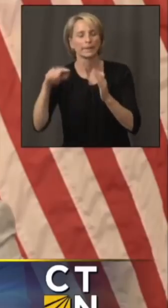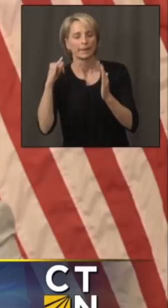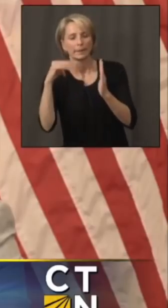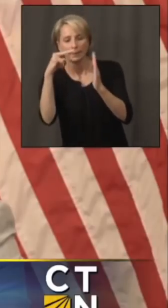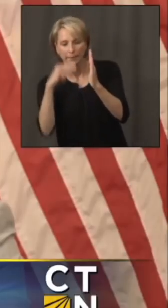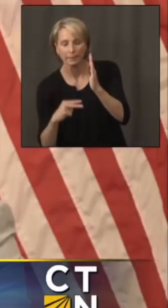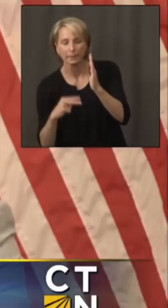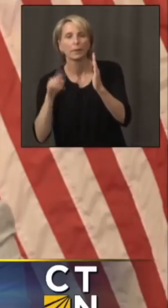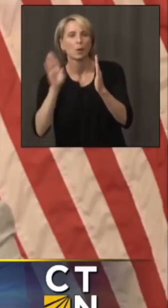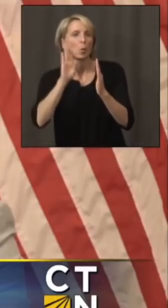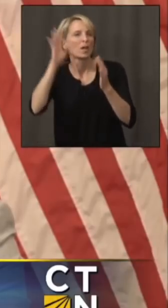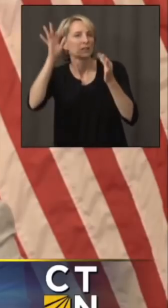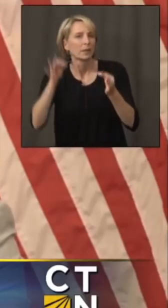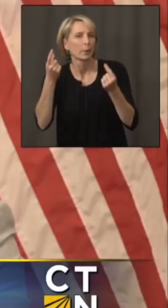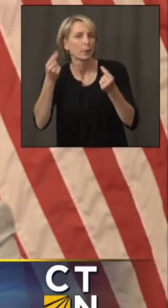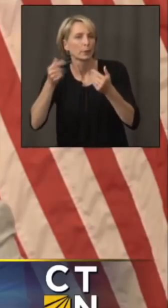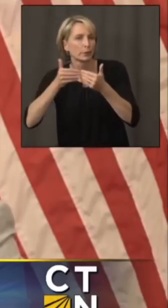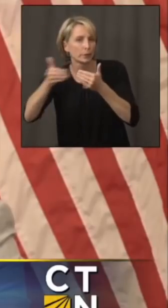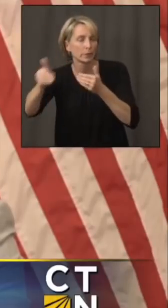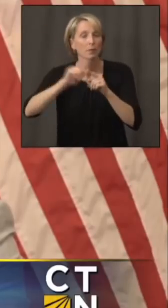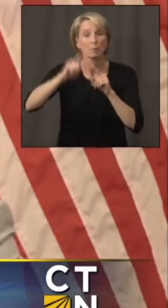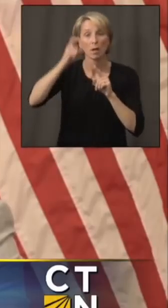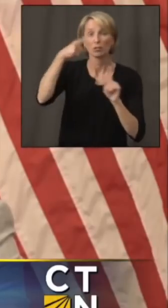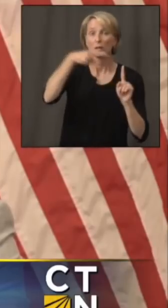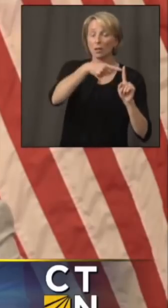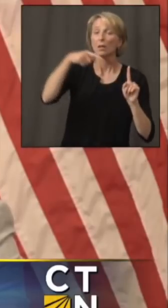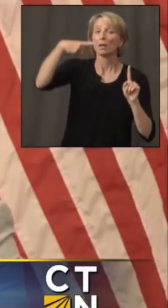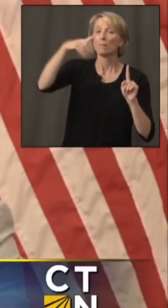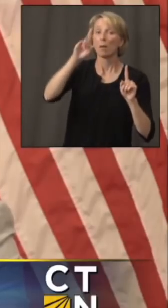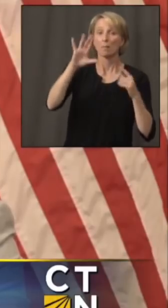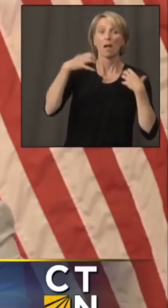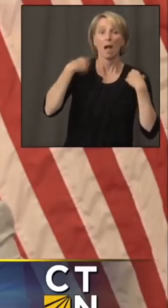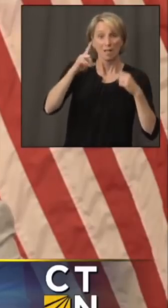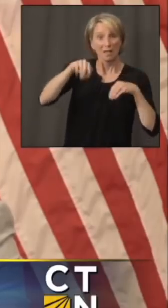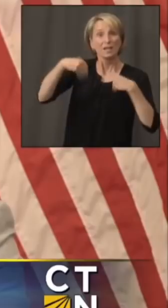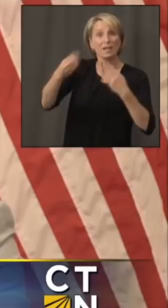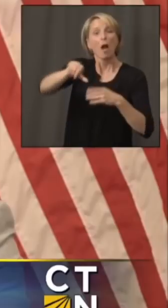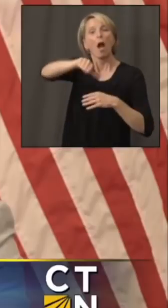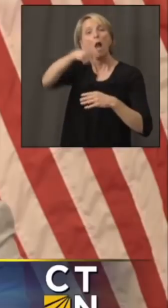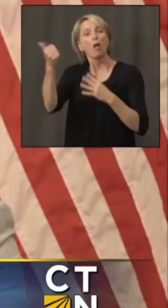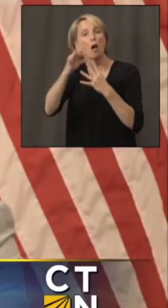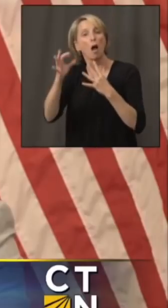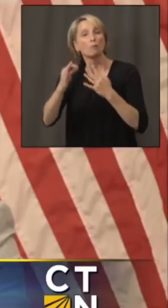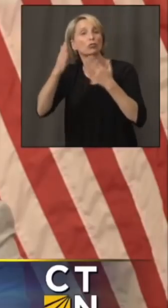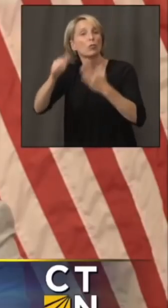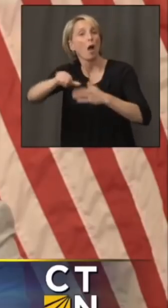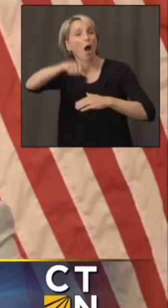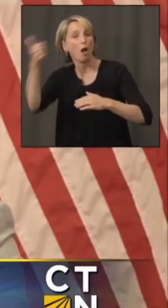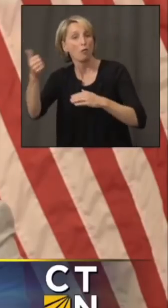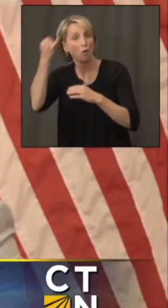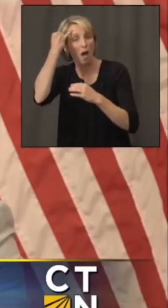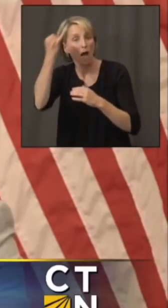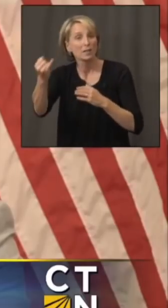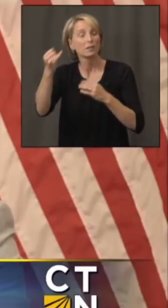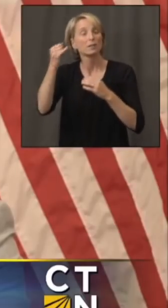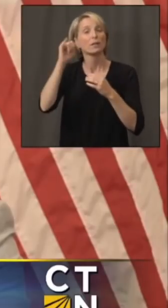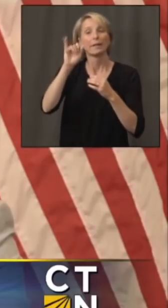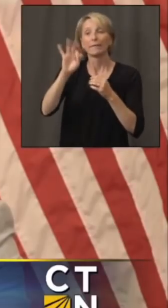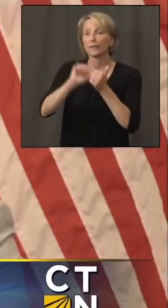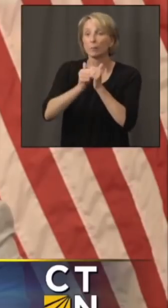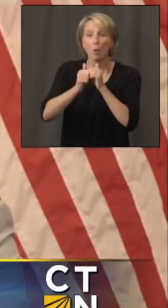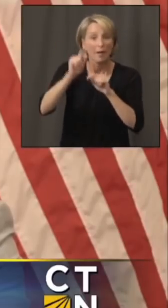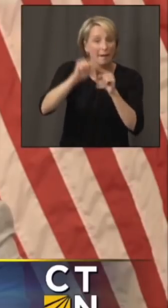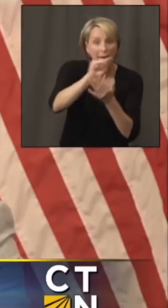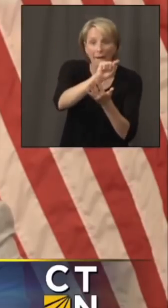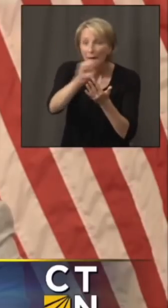going forward. But at the same time, DPH has provided alternatives and options for them to think about understanding the overall health risk for all the